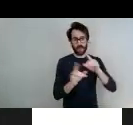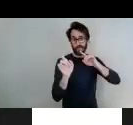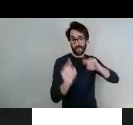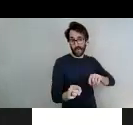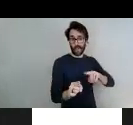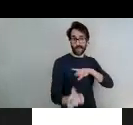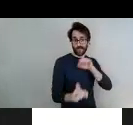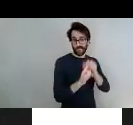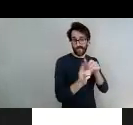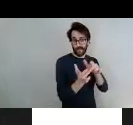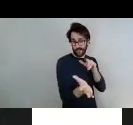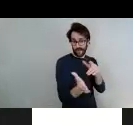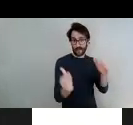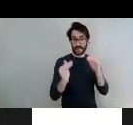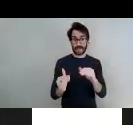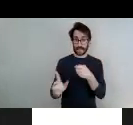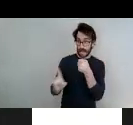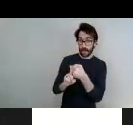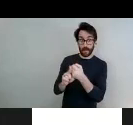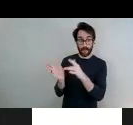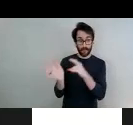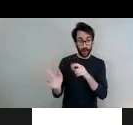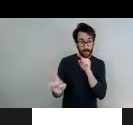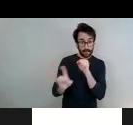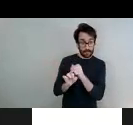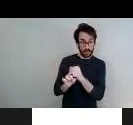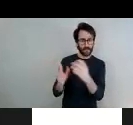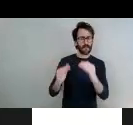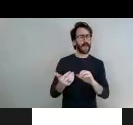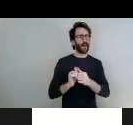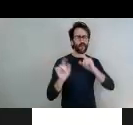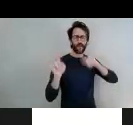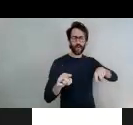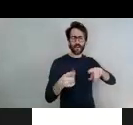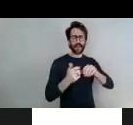fraud, and we'll tell you how to report and how to protect yourself.